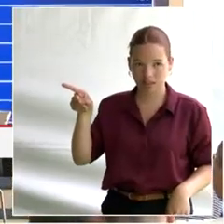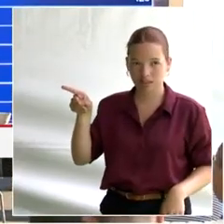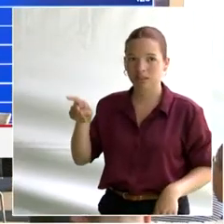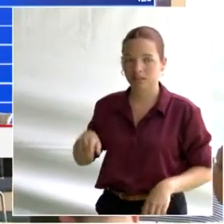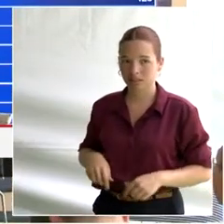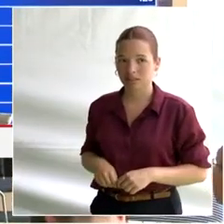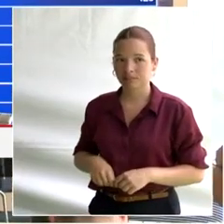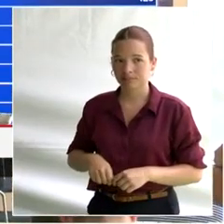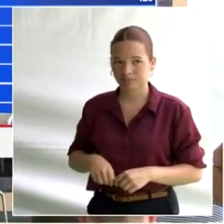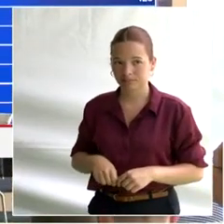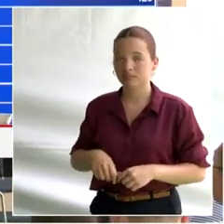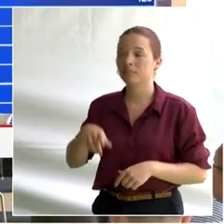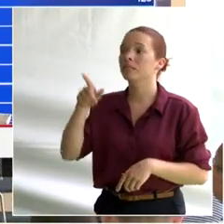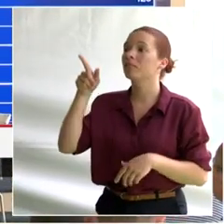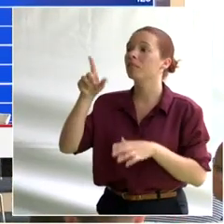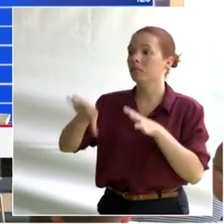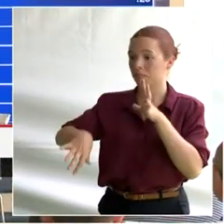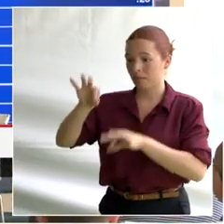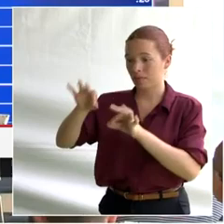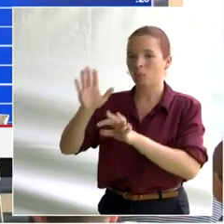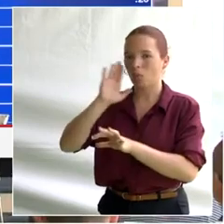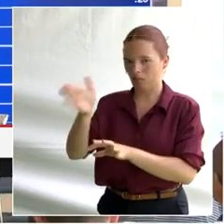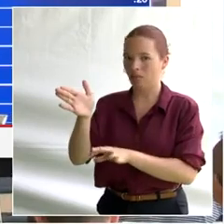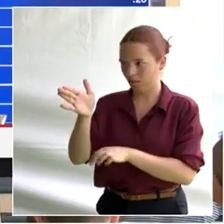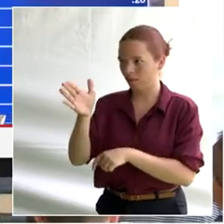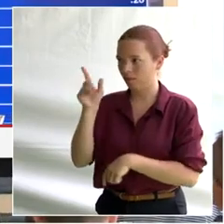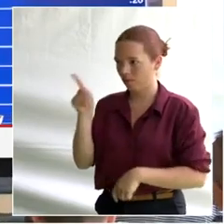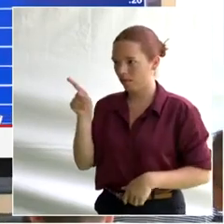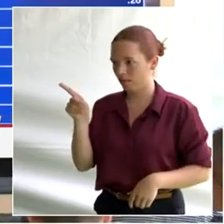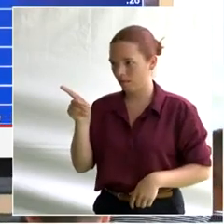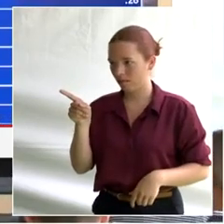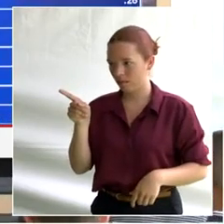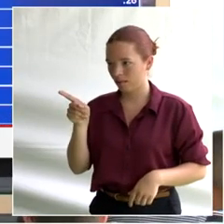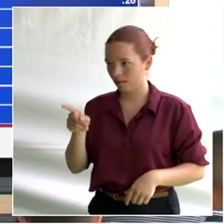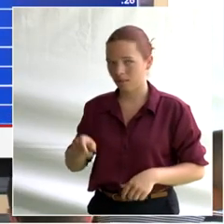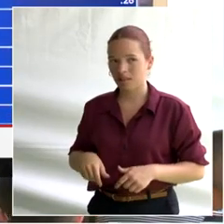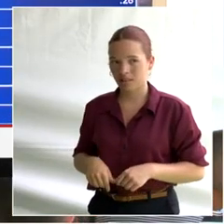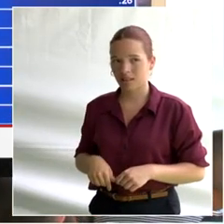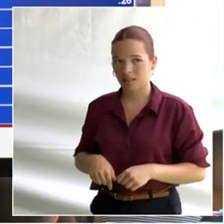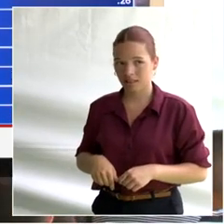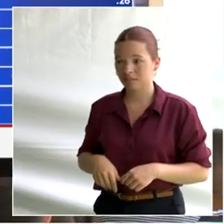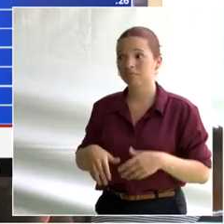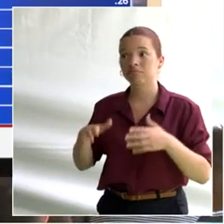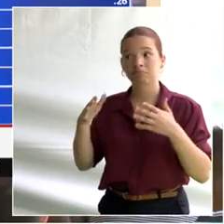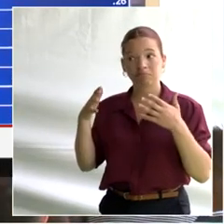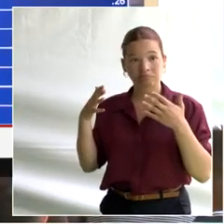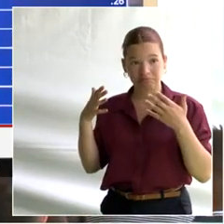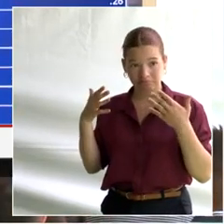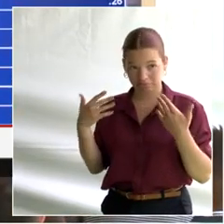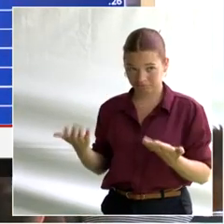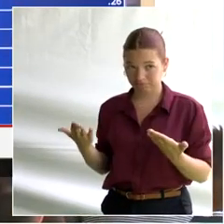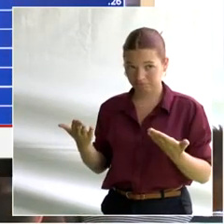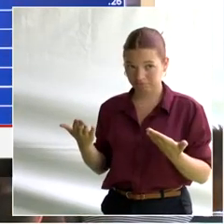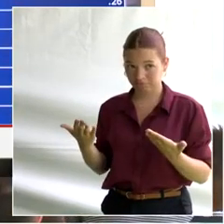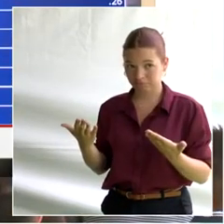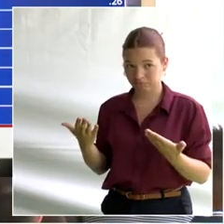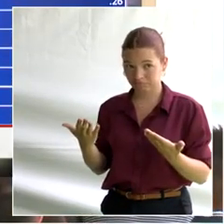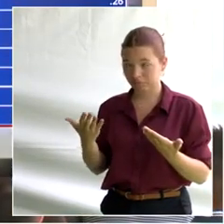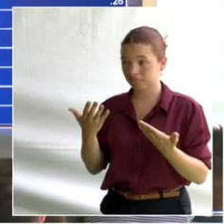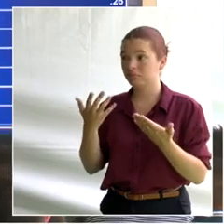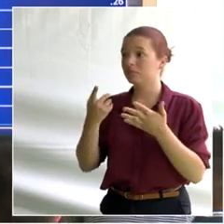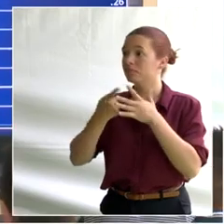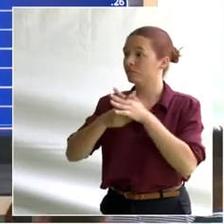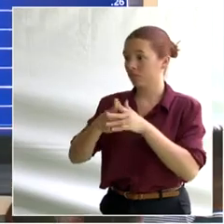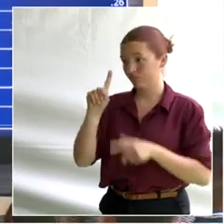our chip pickers to come up and help us out. All right, so we will start with the first one. Okay. So